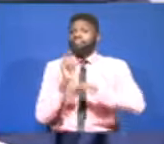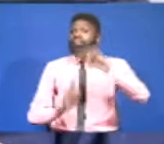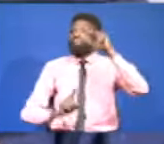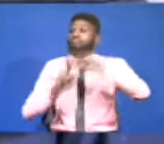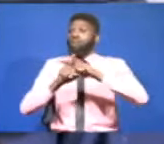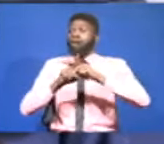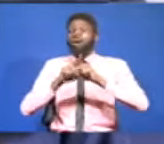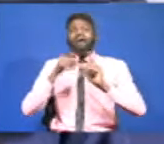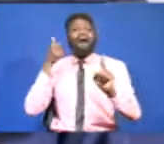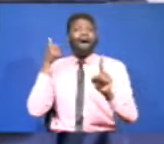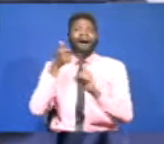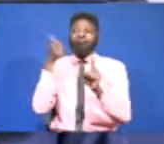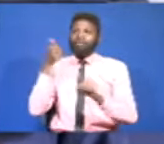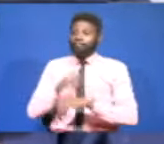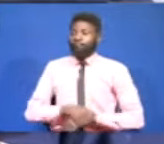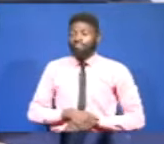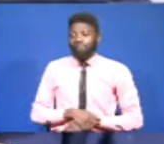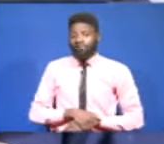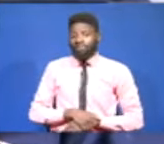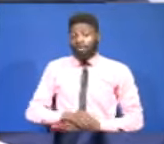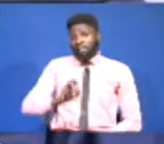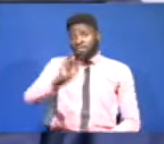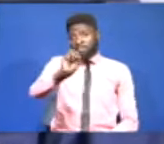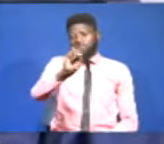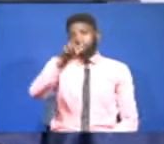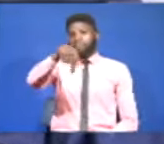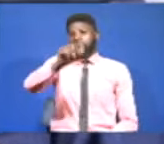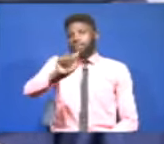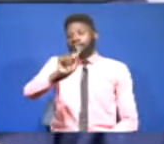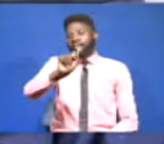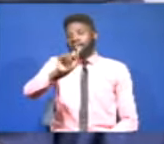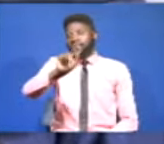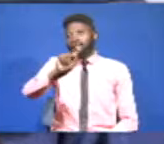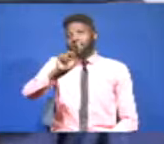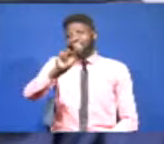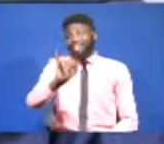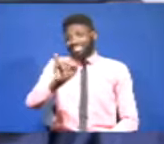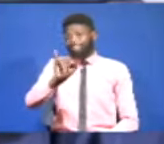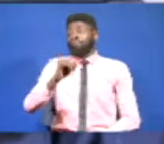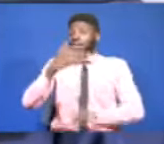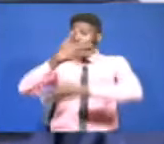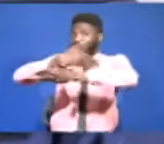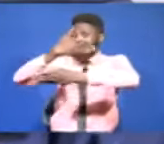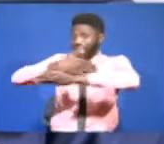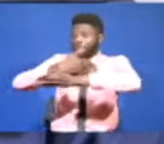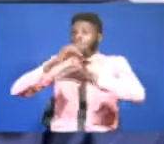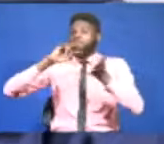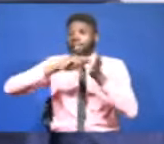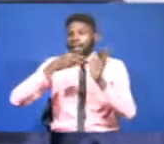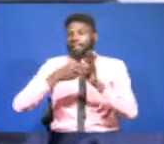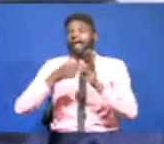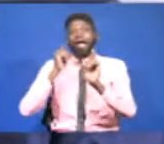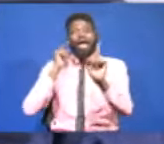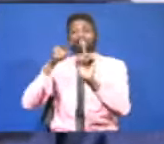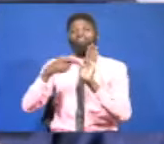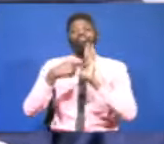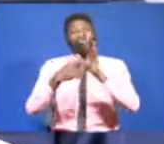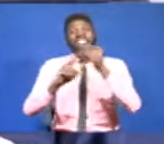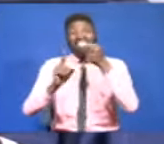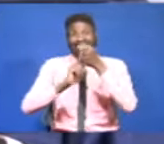MPAKANI was commissioned to show a story of six officers working on our border on the north part of